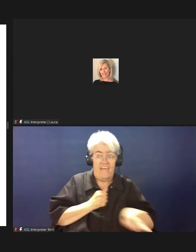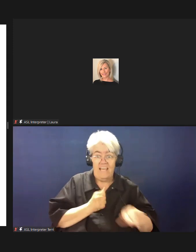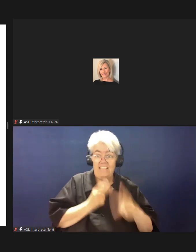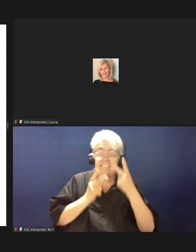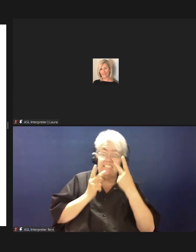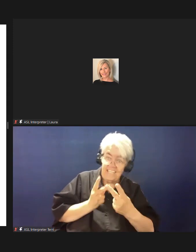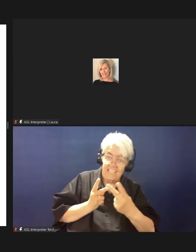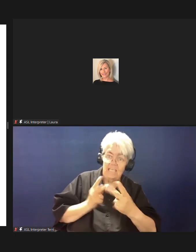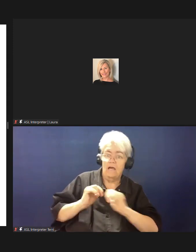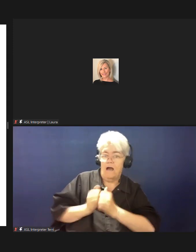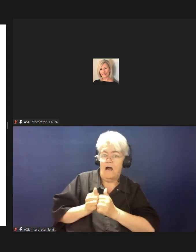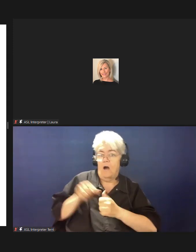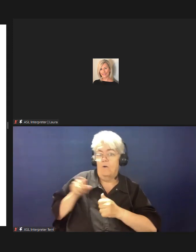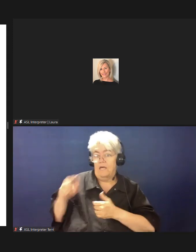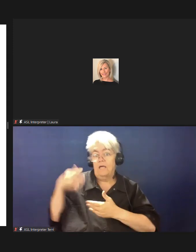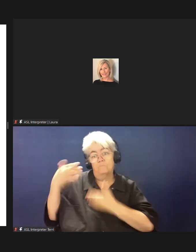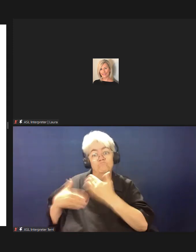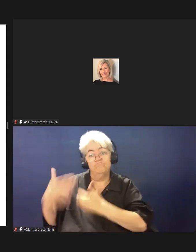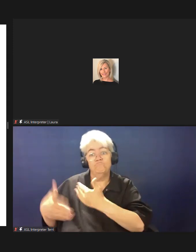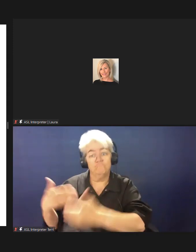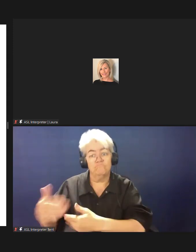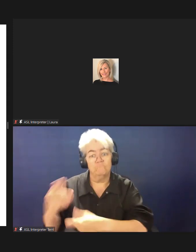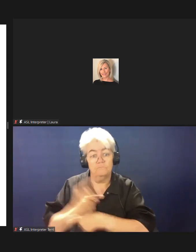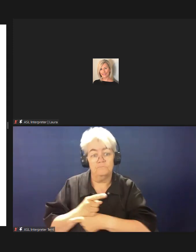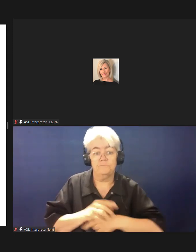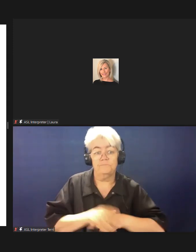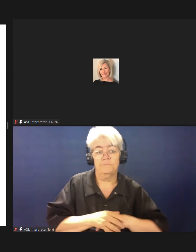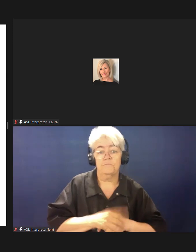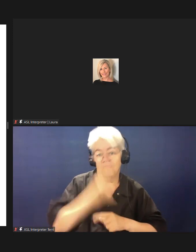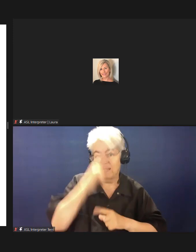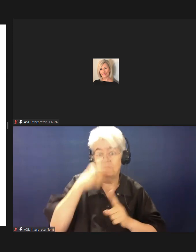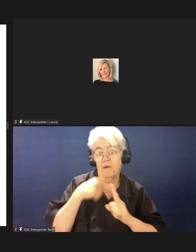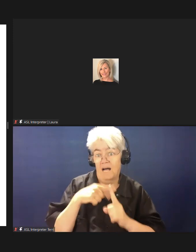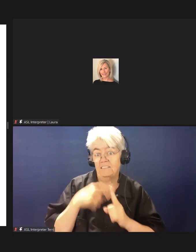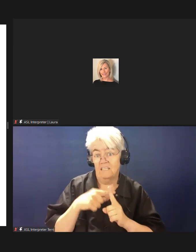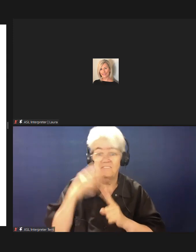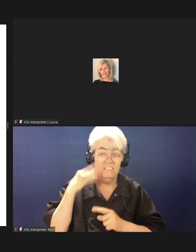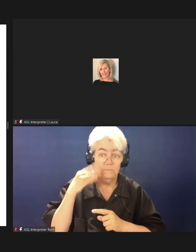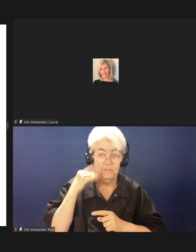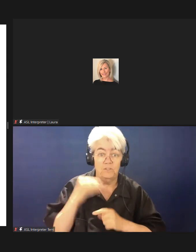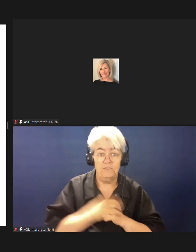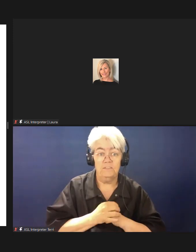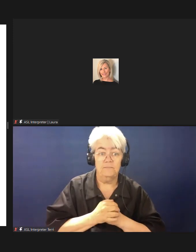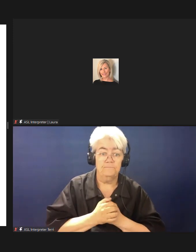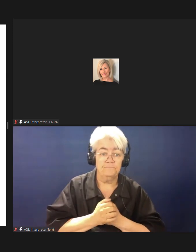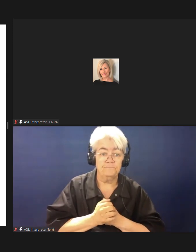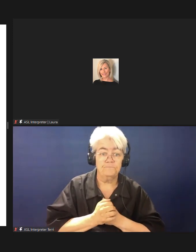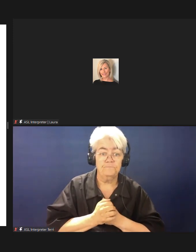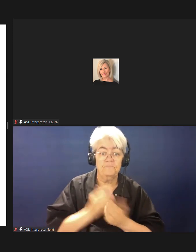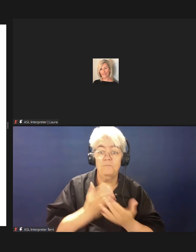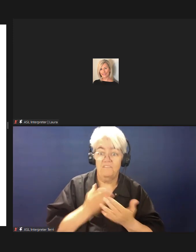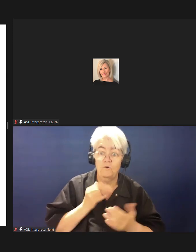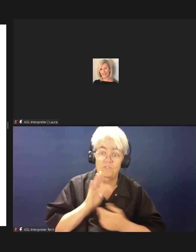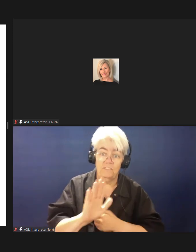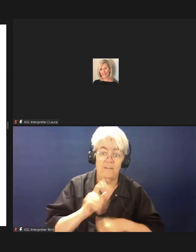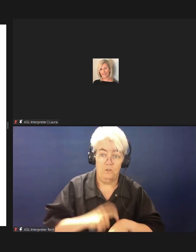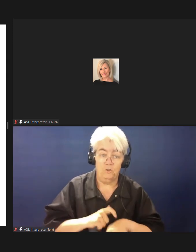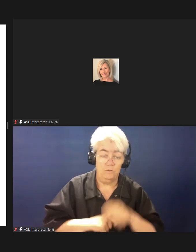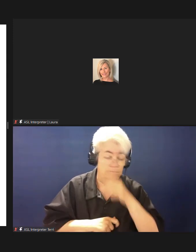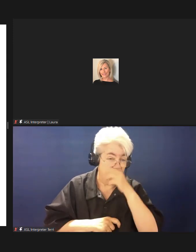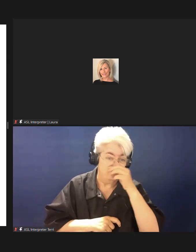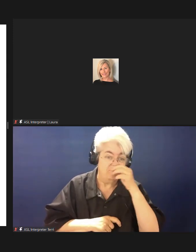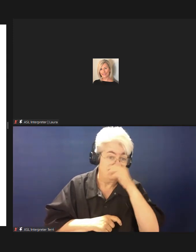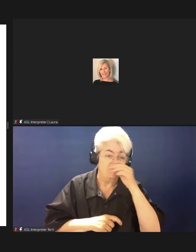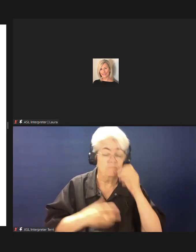that tone for the other children to follow, so they see a positive experience right up front. I do